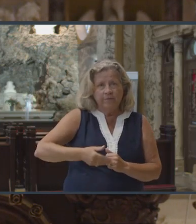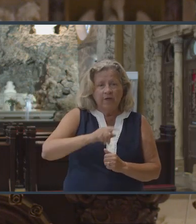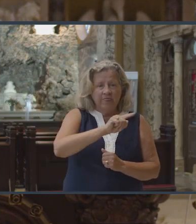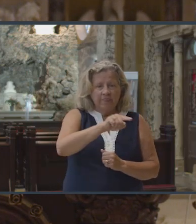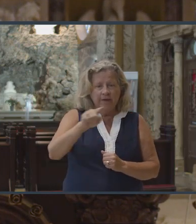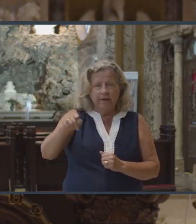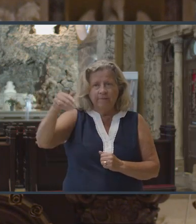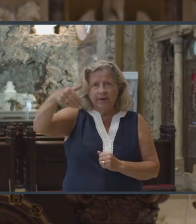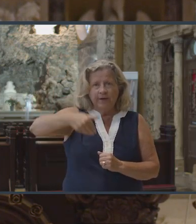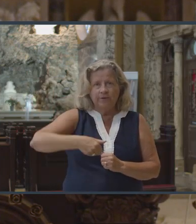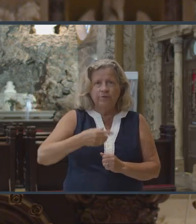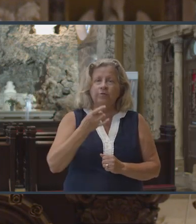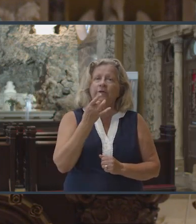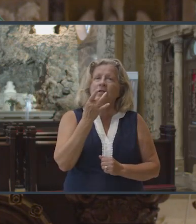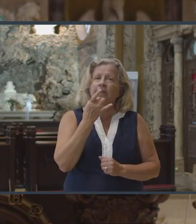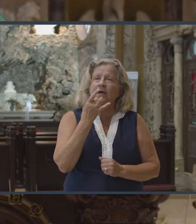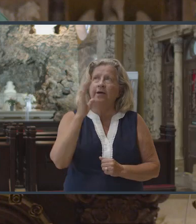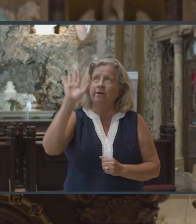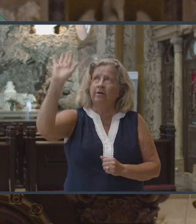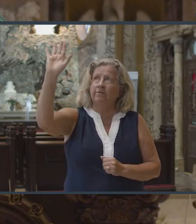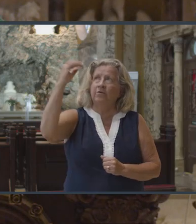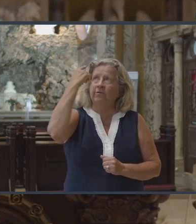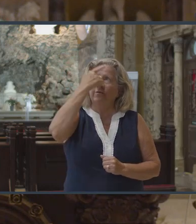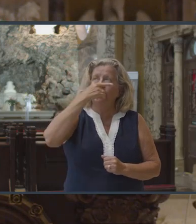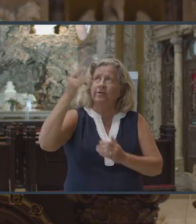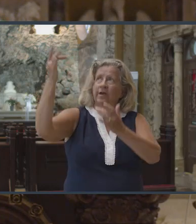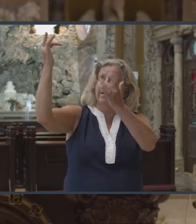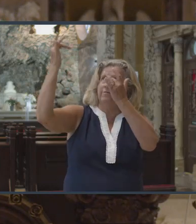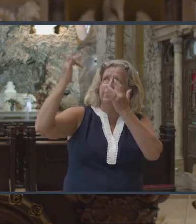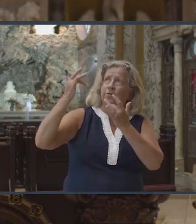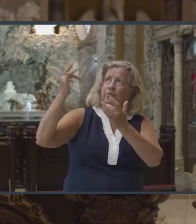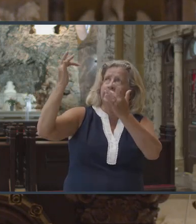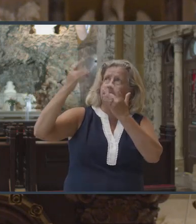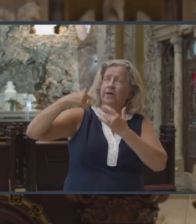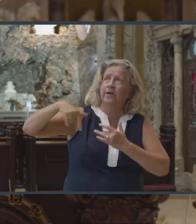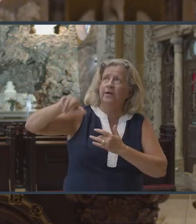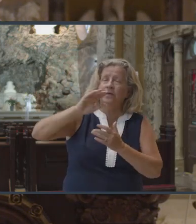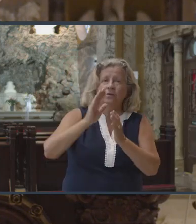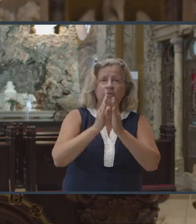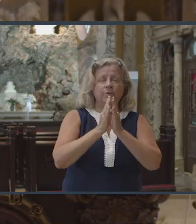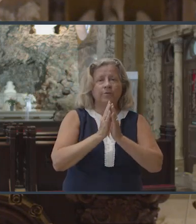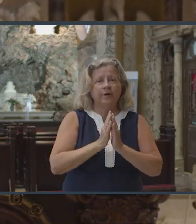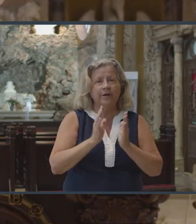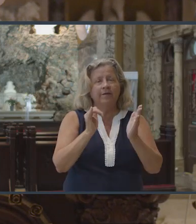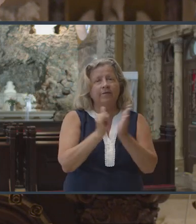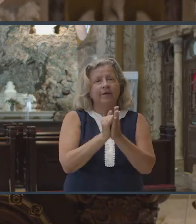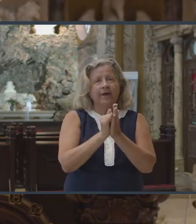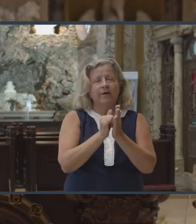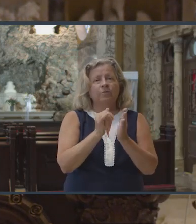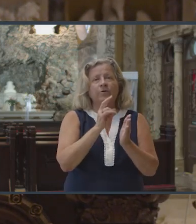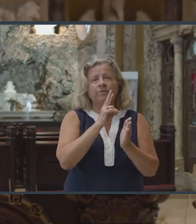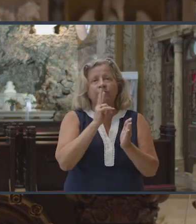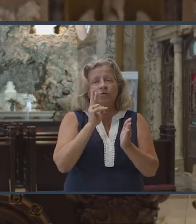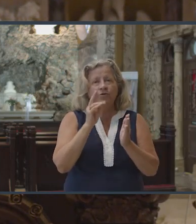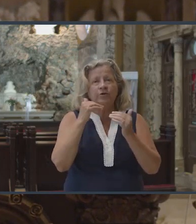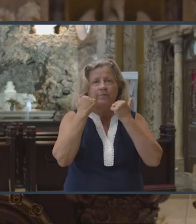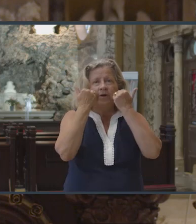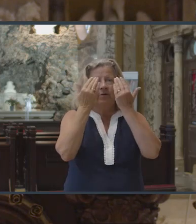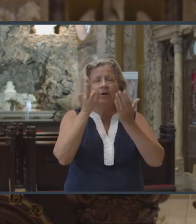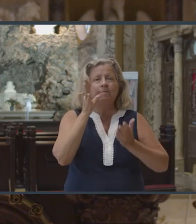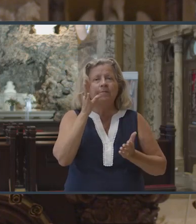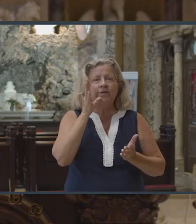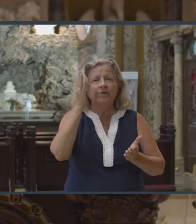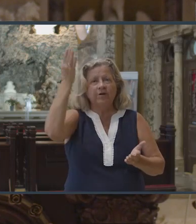of your face. Have mercy on us all, we pray, that with the Blessed Virgin Mary, Mother of God, with